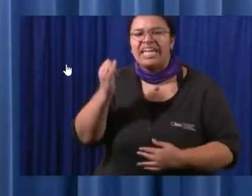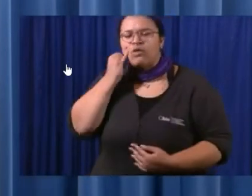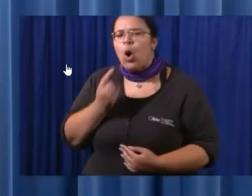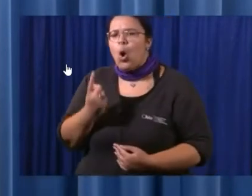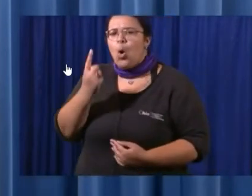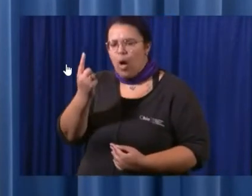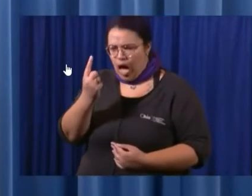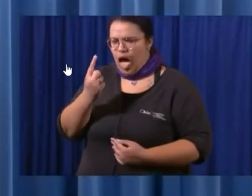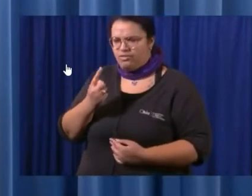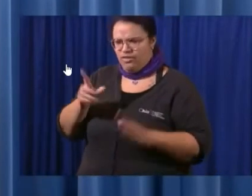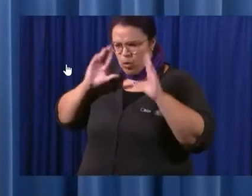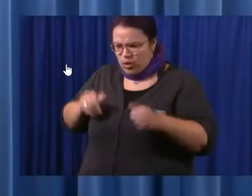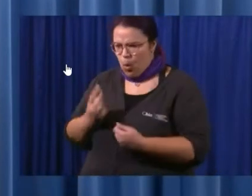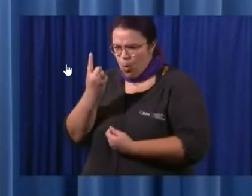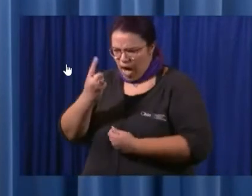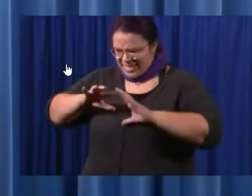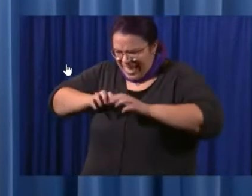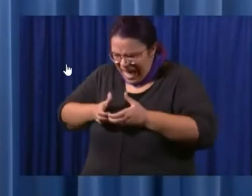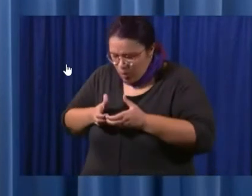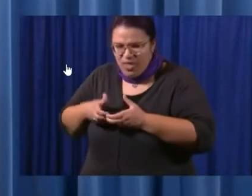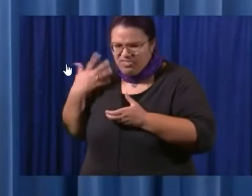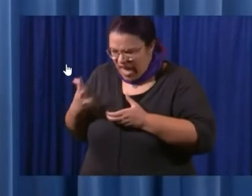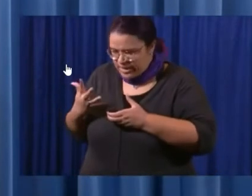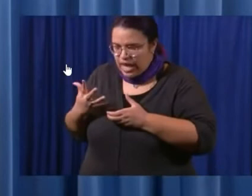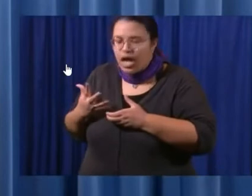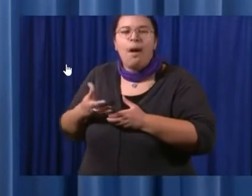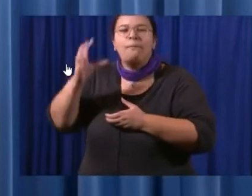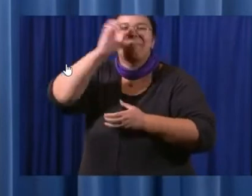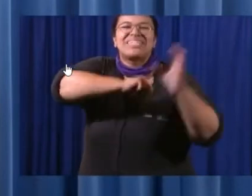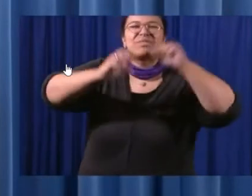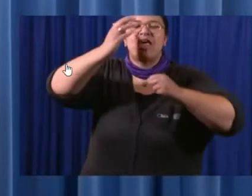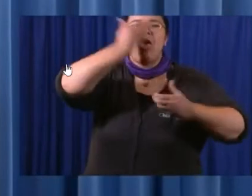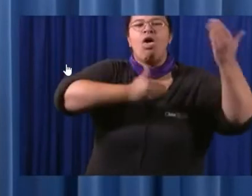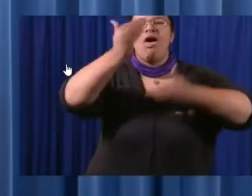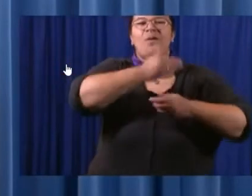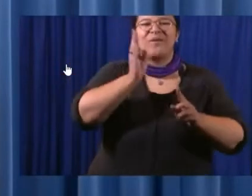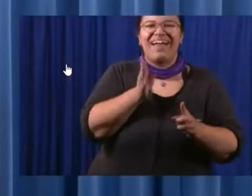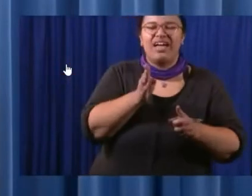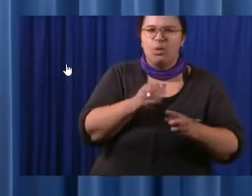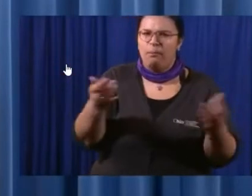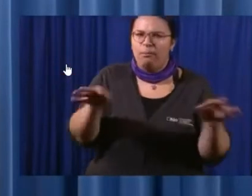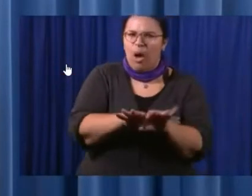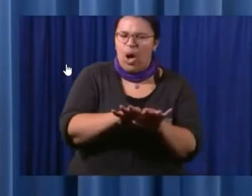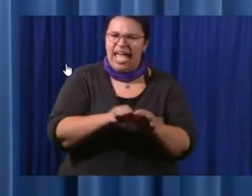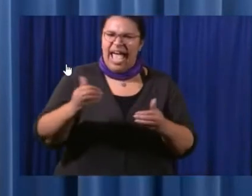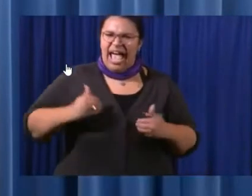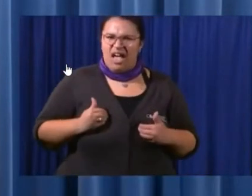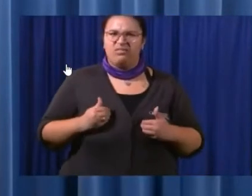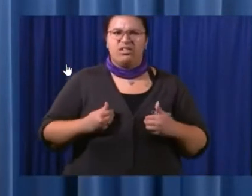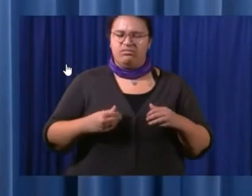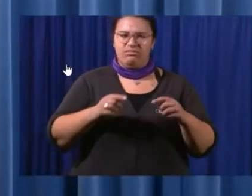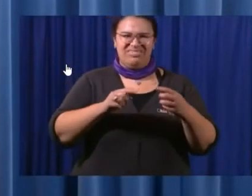going to be, this is basically objective standards, but in reaching the whatever level that